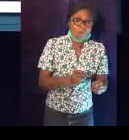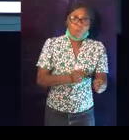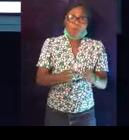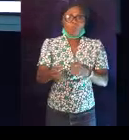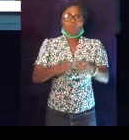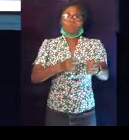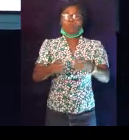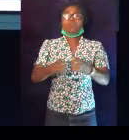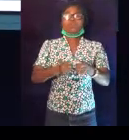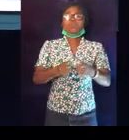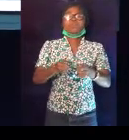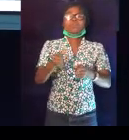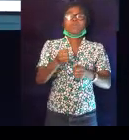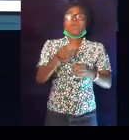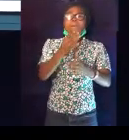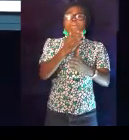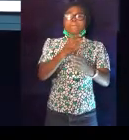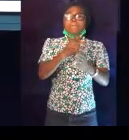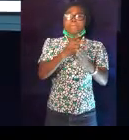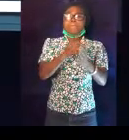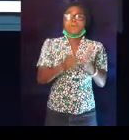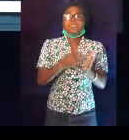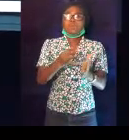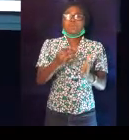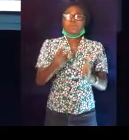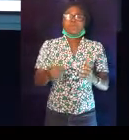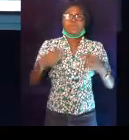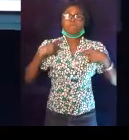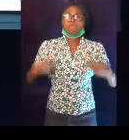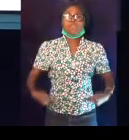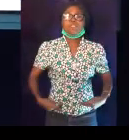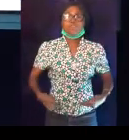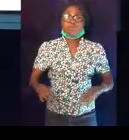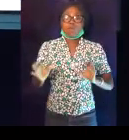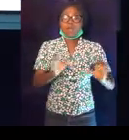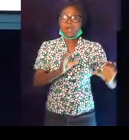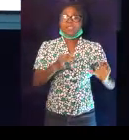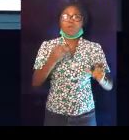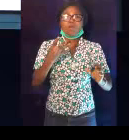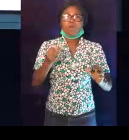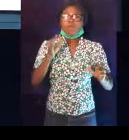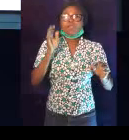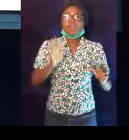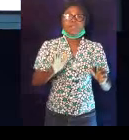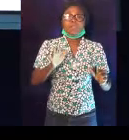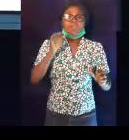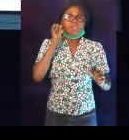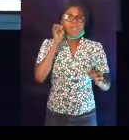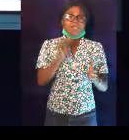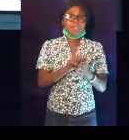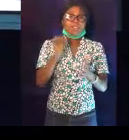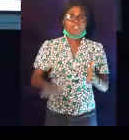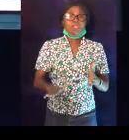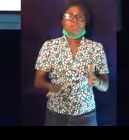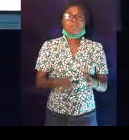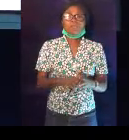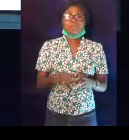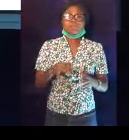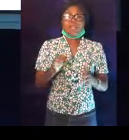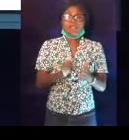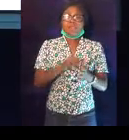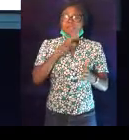or controls part of physical characteristic of that child and make the child to look like the